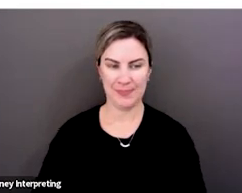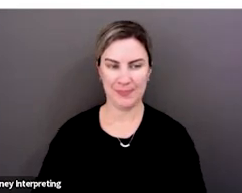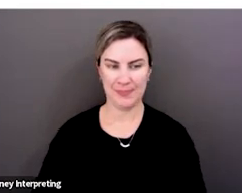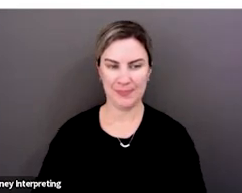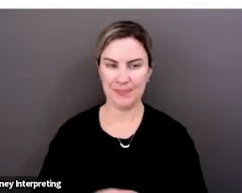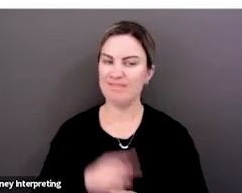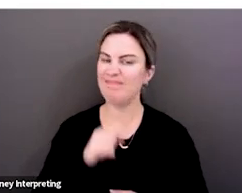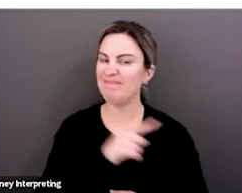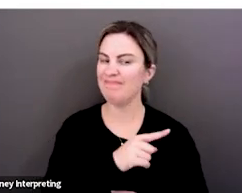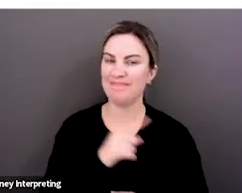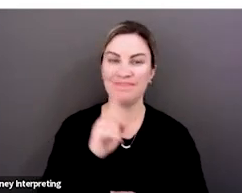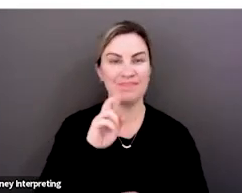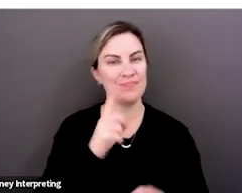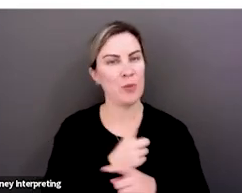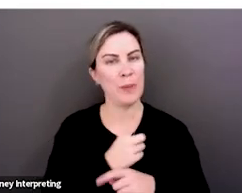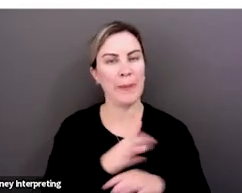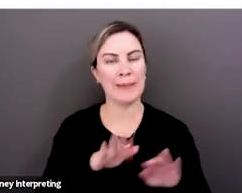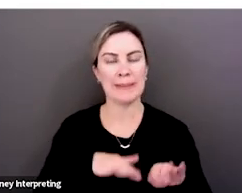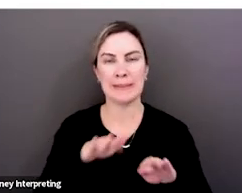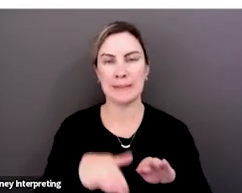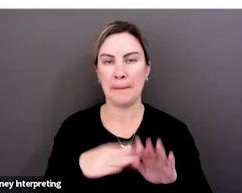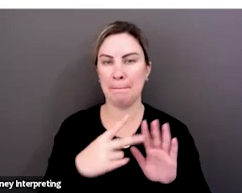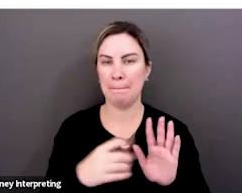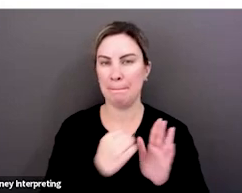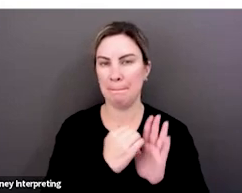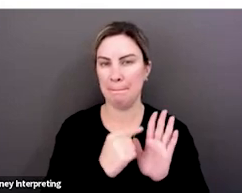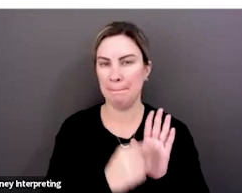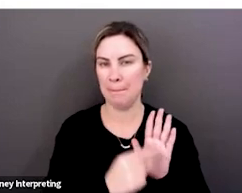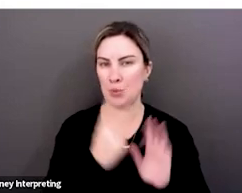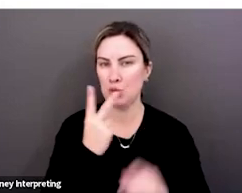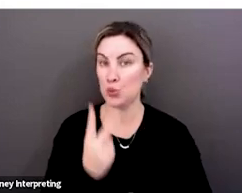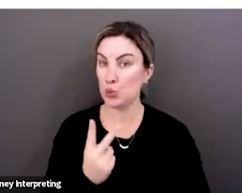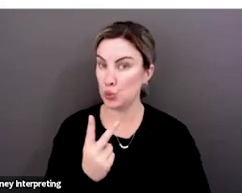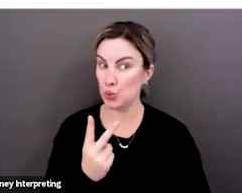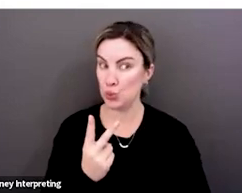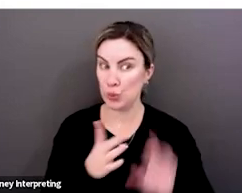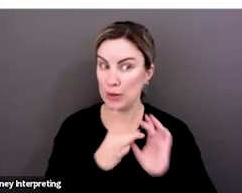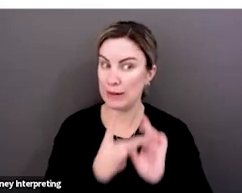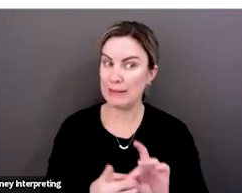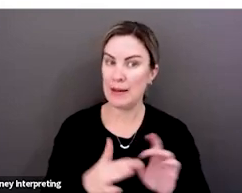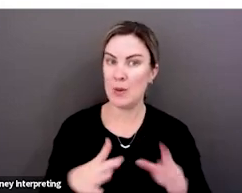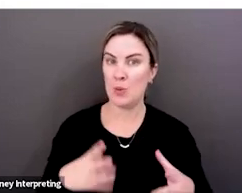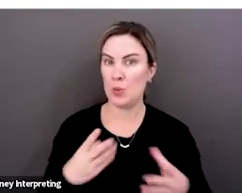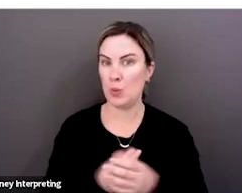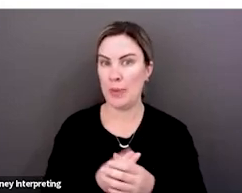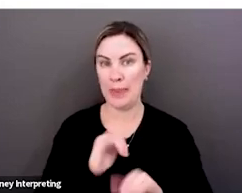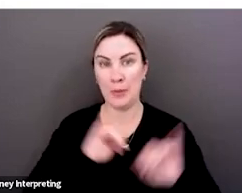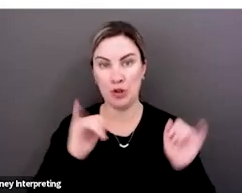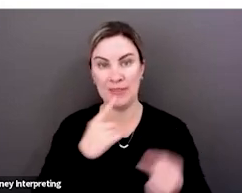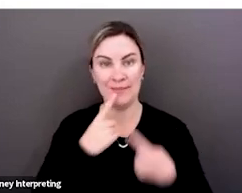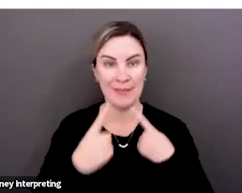So then this one is all about the step 2 learning objectives, connecting people in with emergency information, people